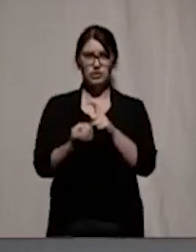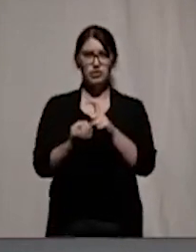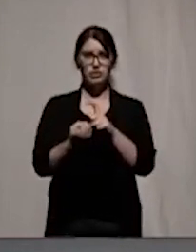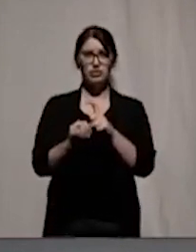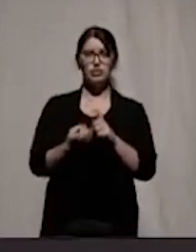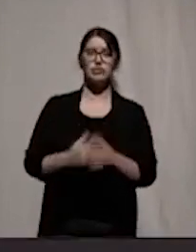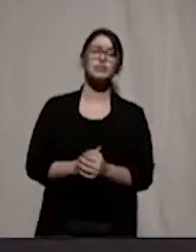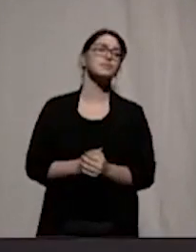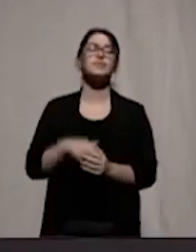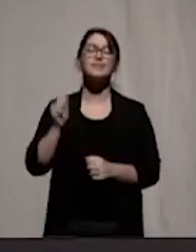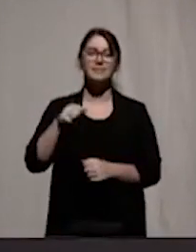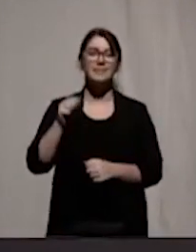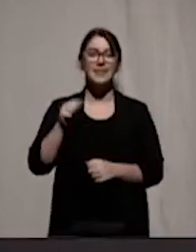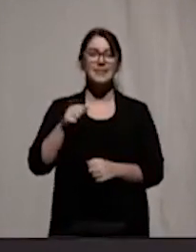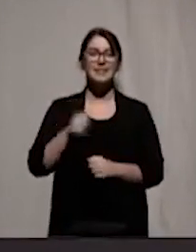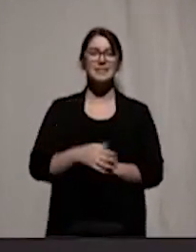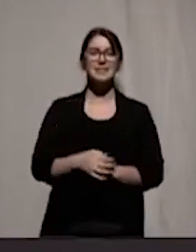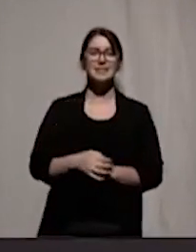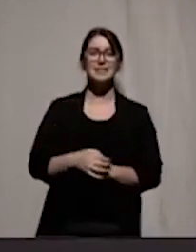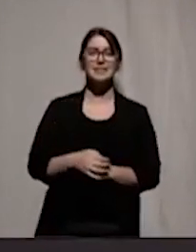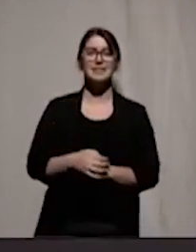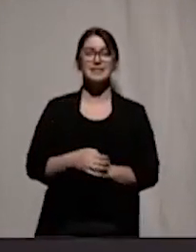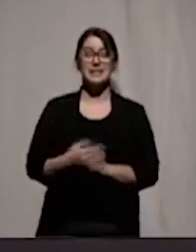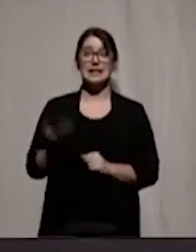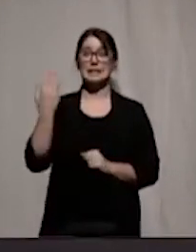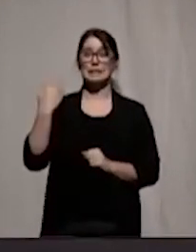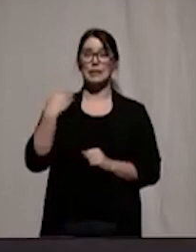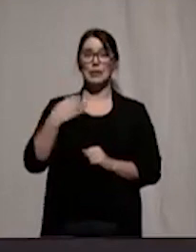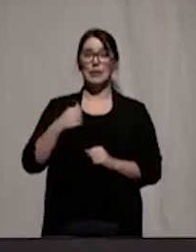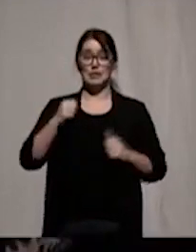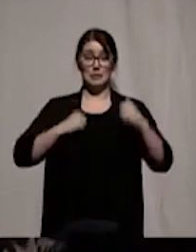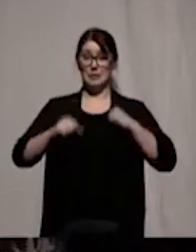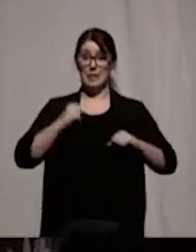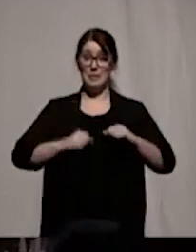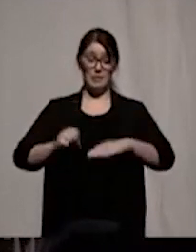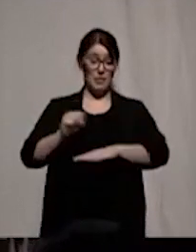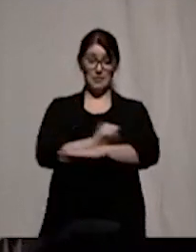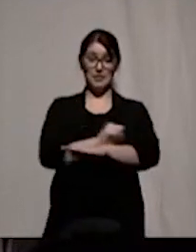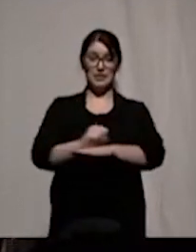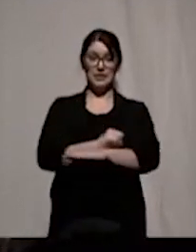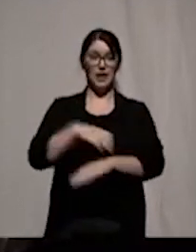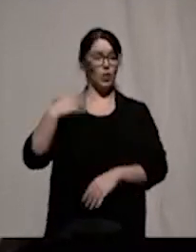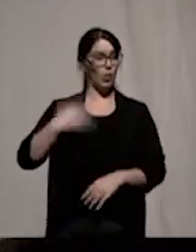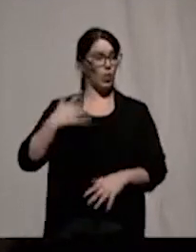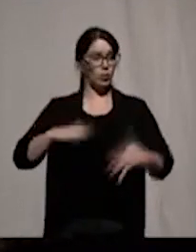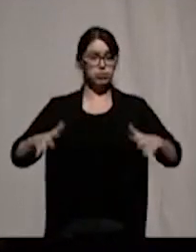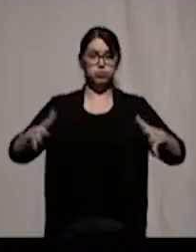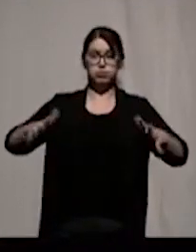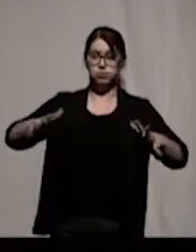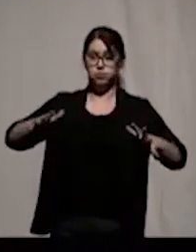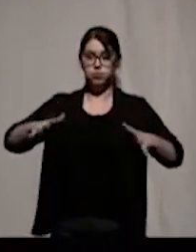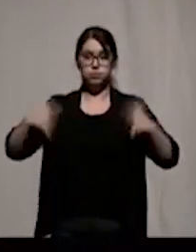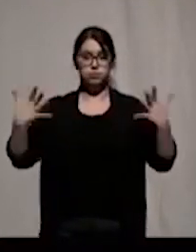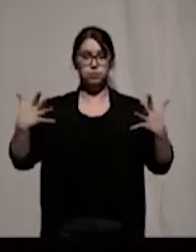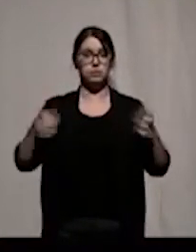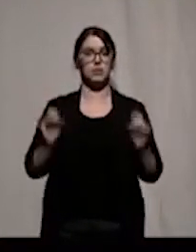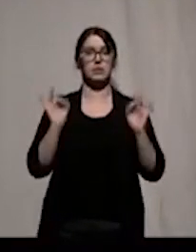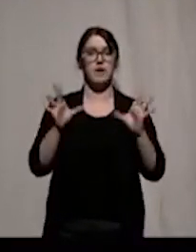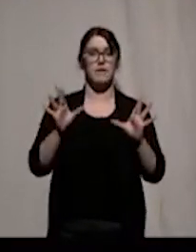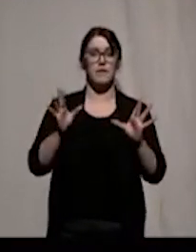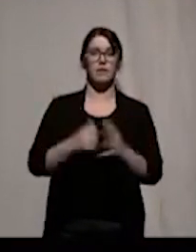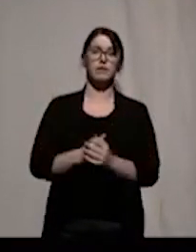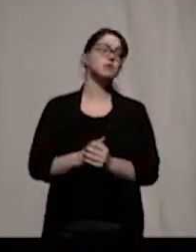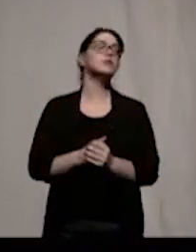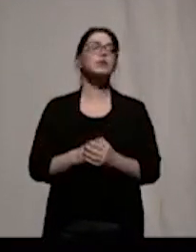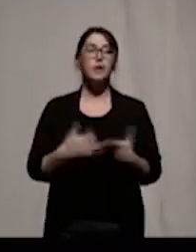were beautiful. Yeah, I had a nervous breakdown right before the show, so I definitely needed this letter. That was the confidence. That was the be confident, because you're going to get